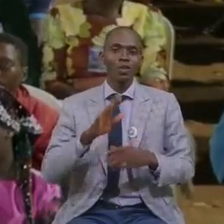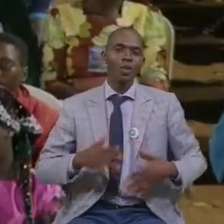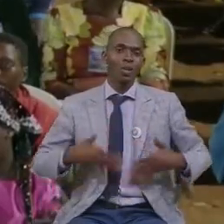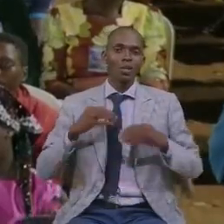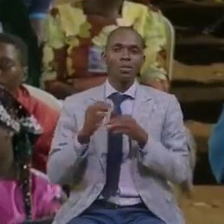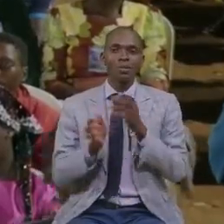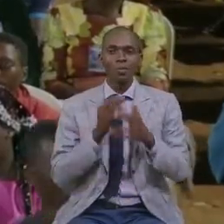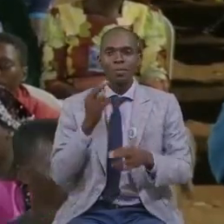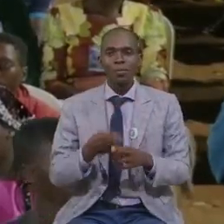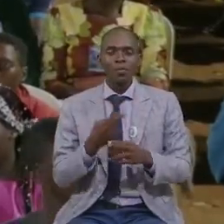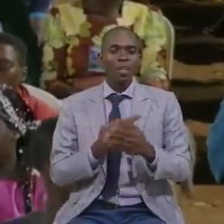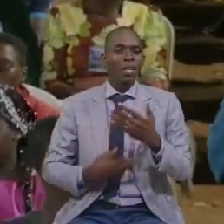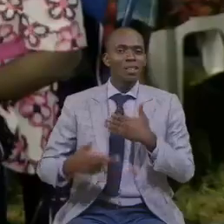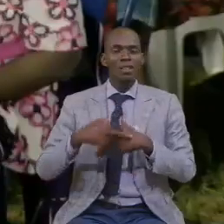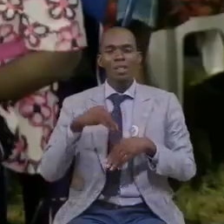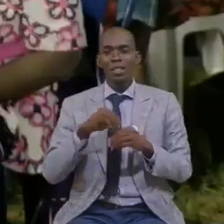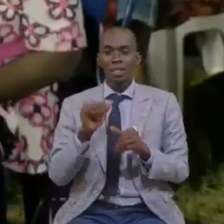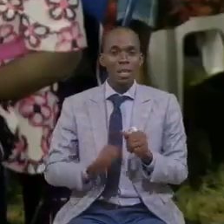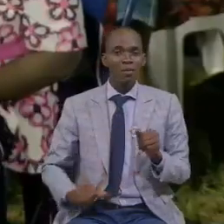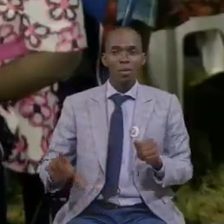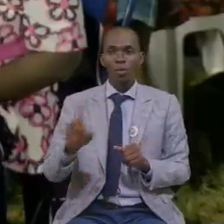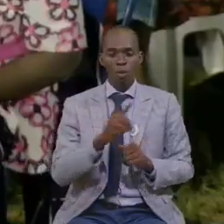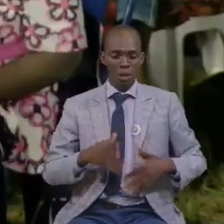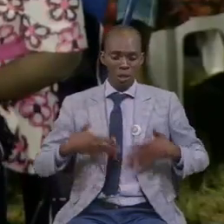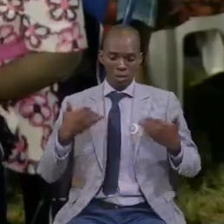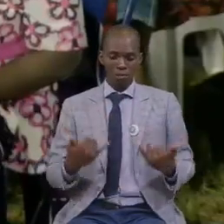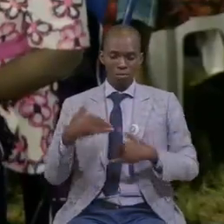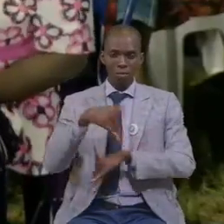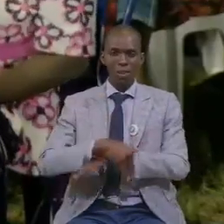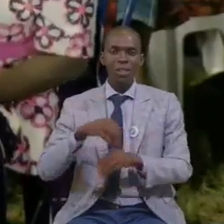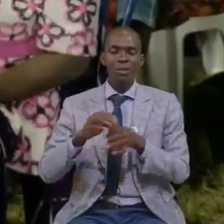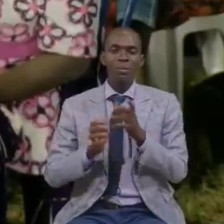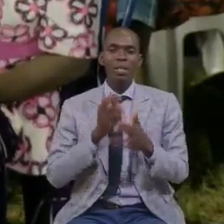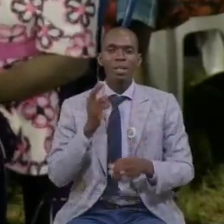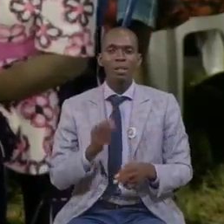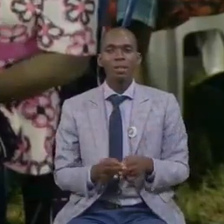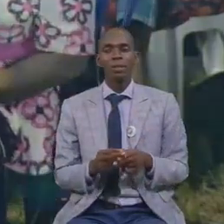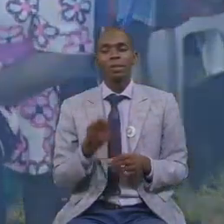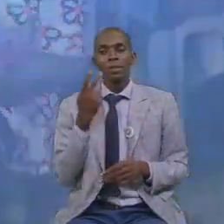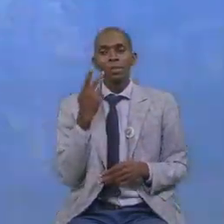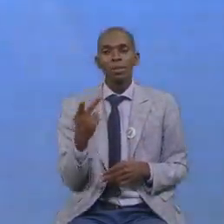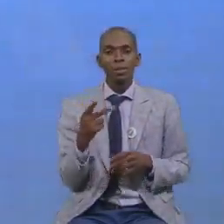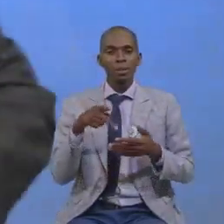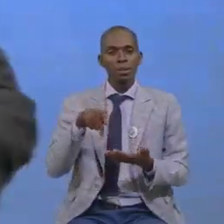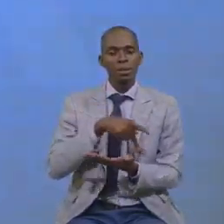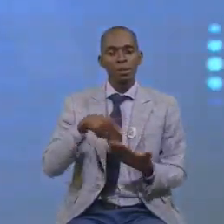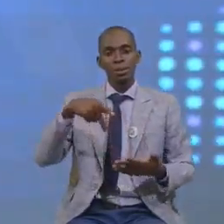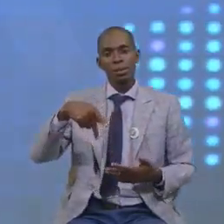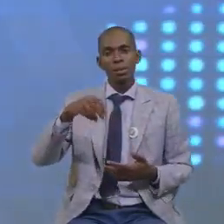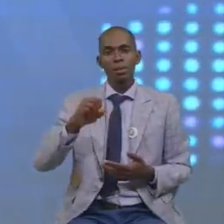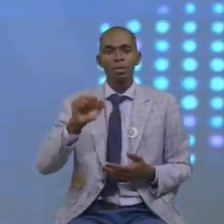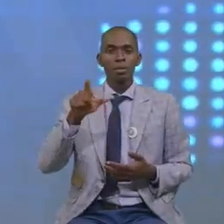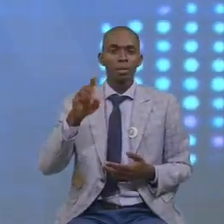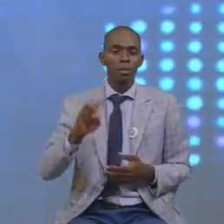Restoration in every life tonight in Jesus' name. We're looking at Psalm 51 and